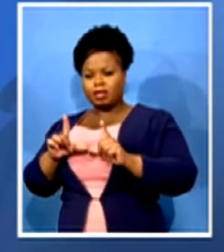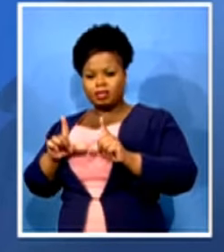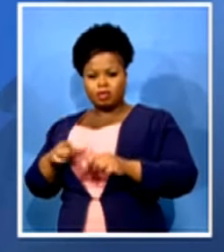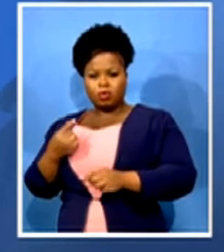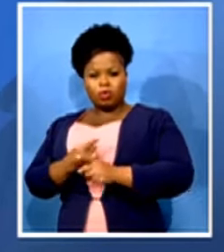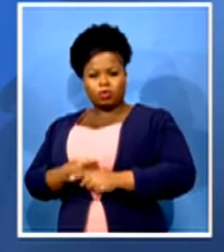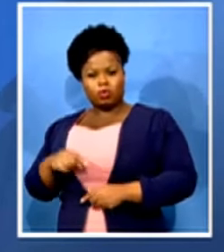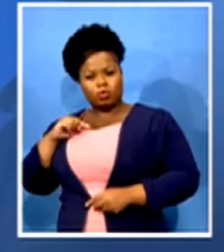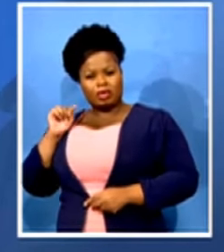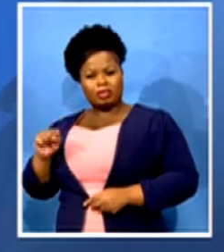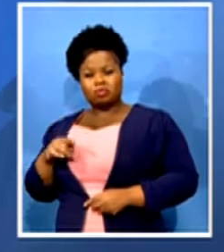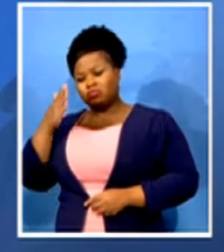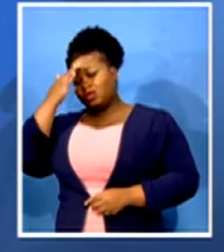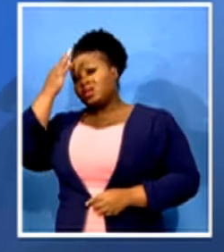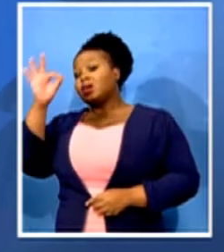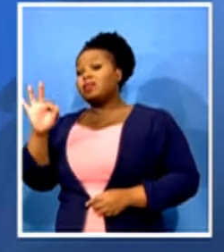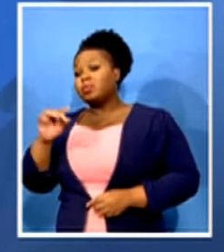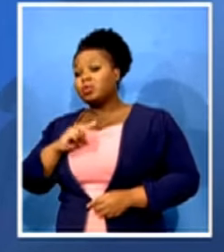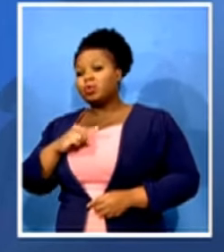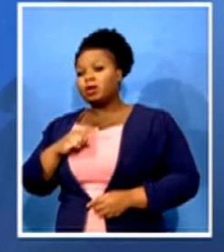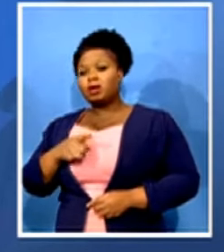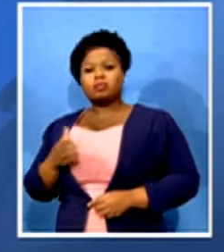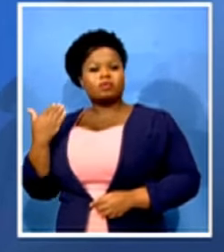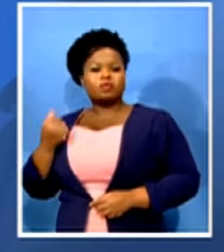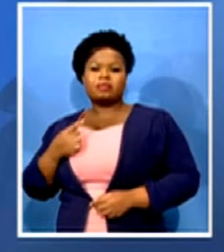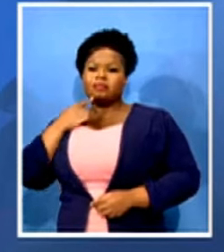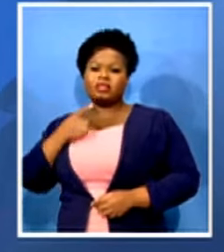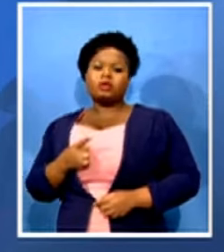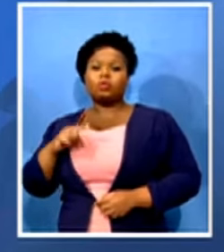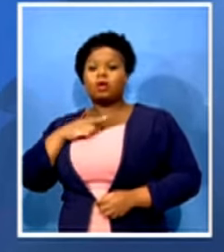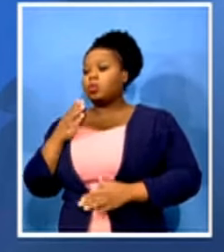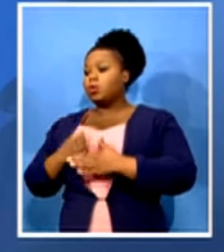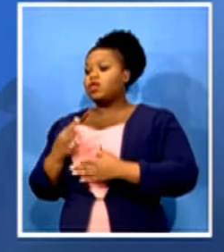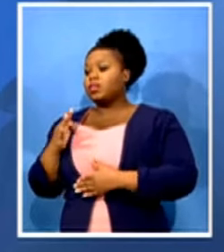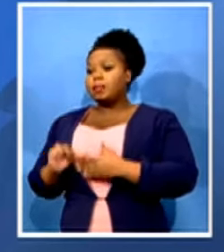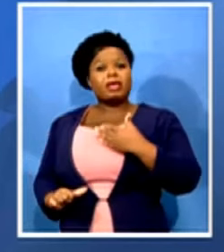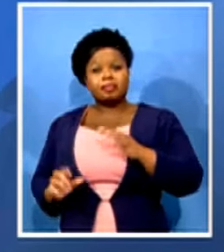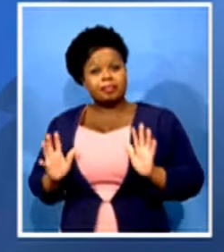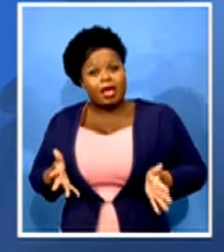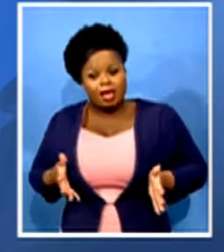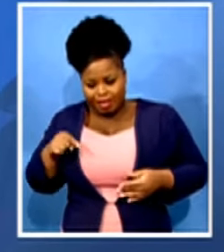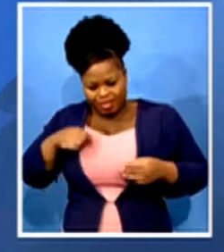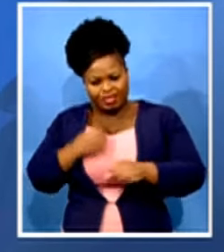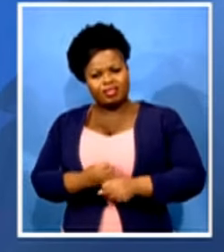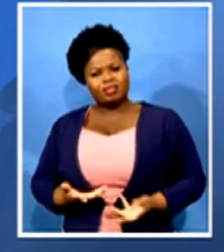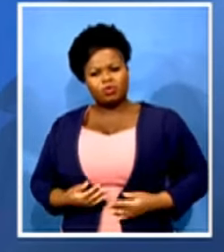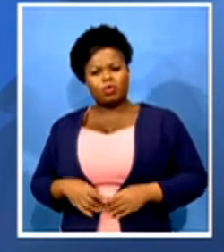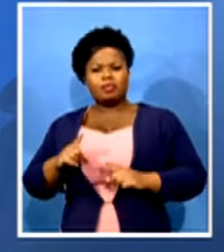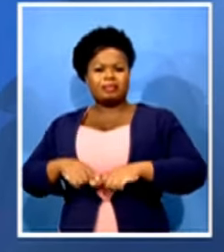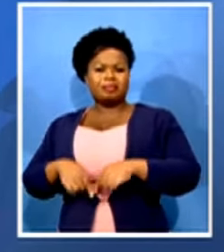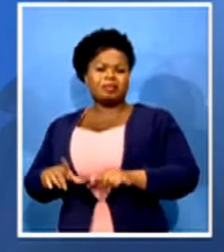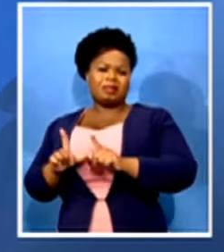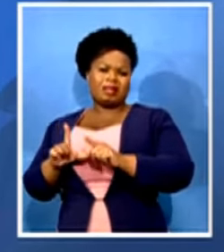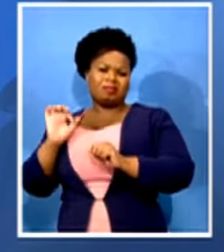for one moment stopped and said, you've traded for 3 months this year with liquor. There's a rebate on your liquor license. Or the landlords don't have to charge you